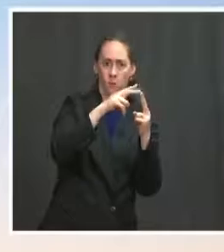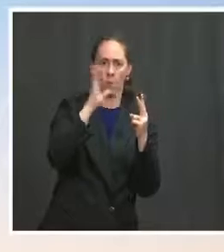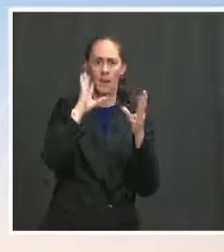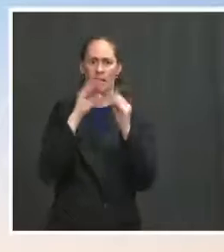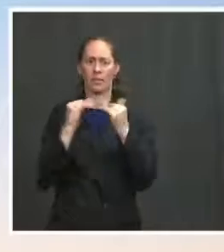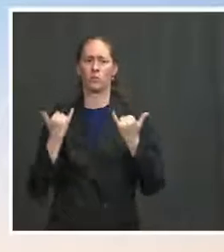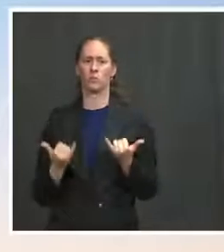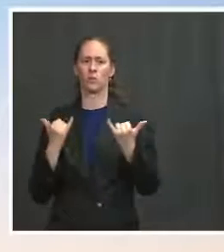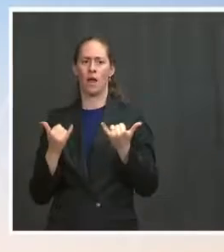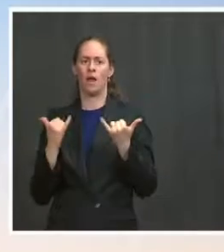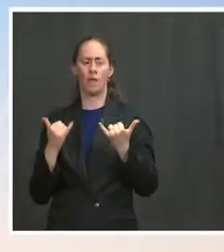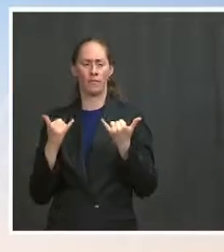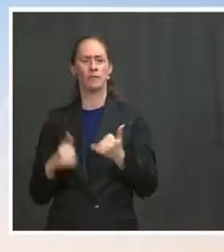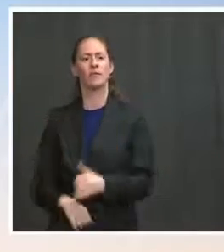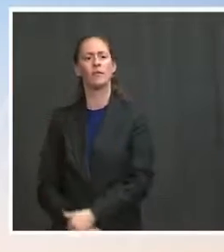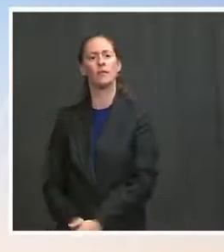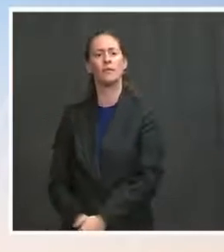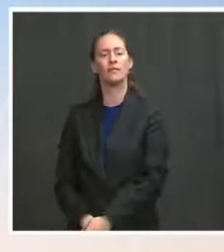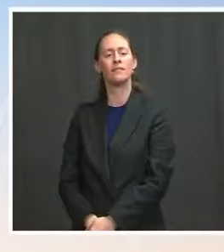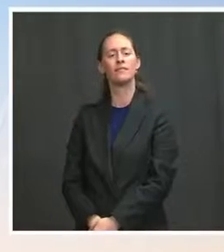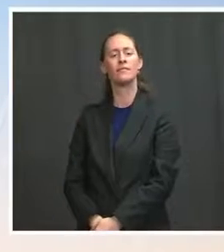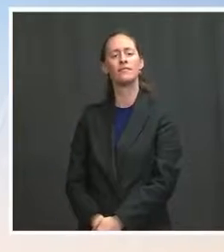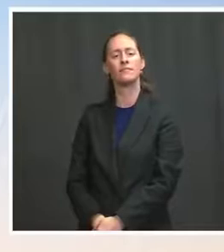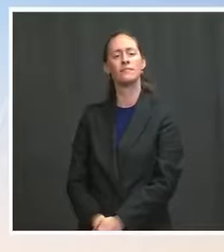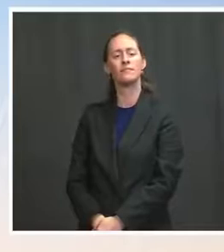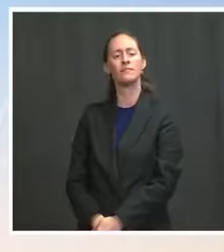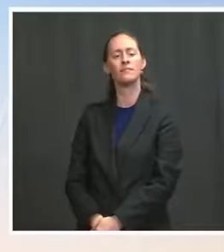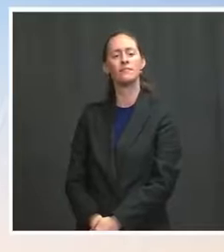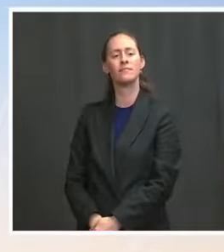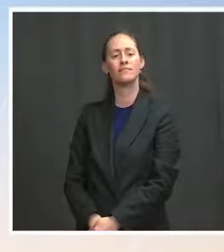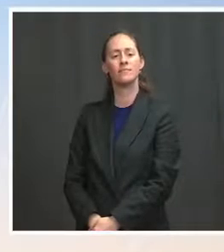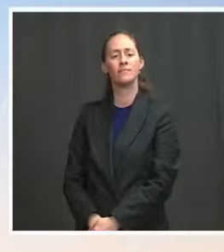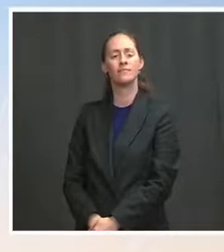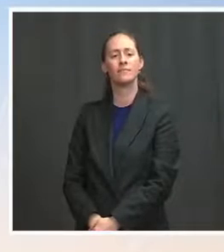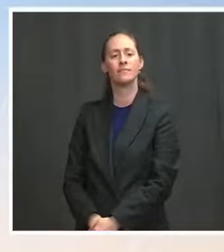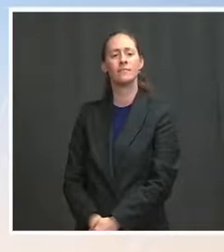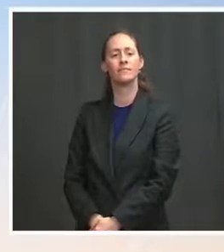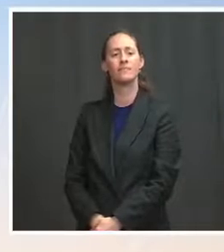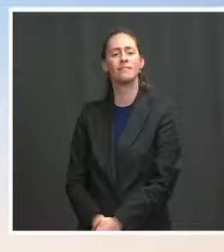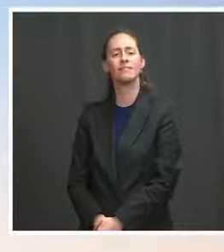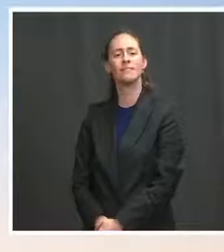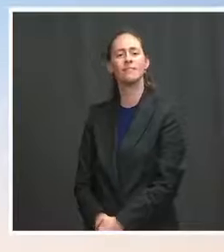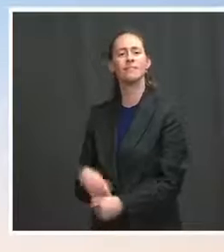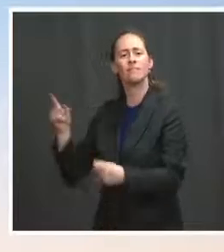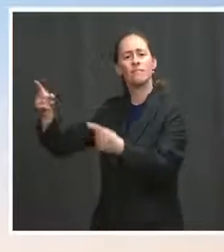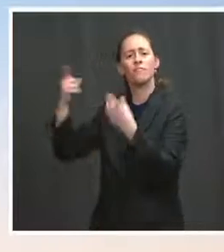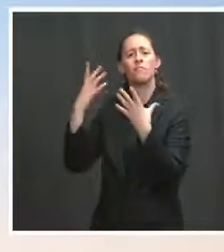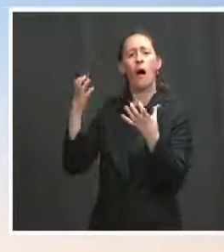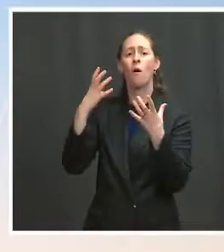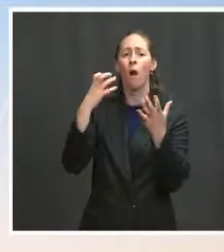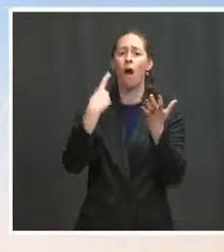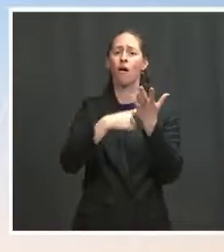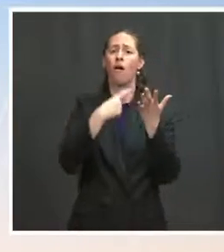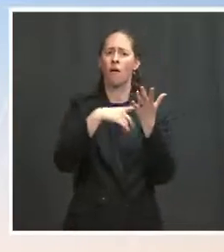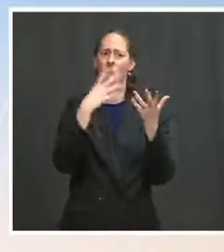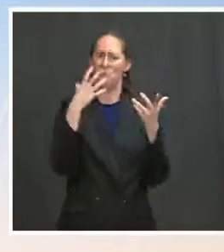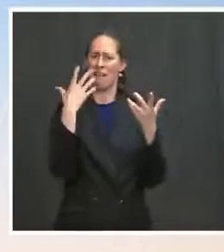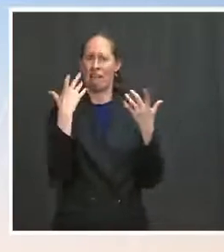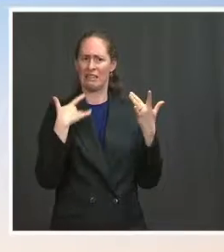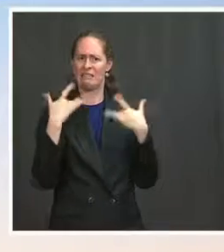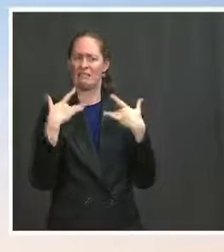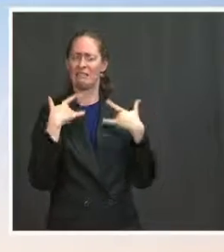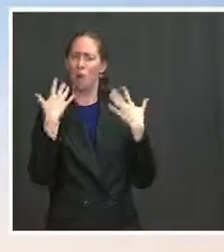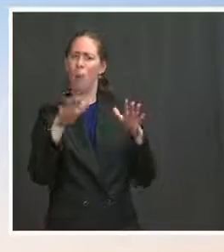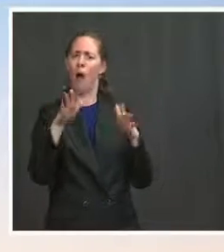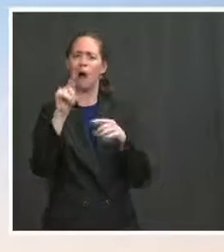called for a reversal of course by this administration to avoid a Taliban takeover of Afghanistan, contending that'll